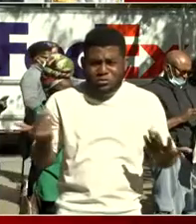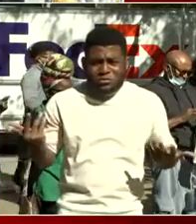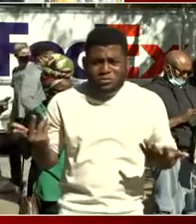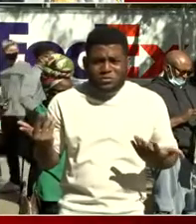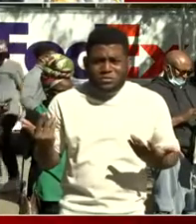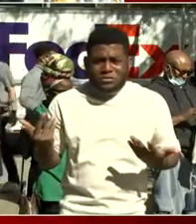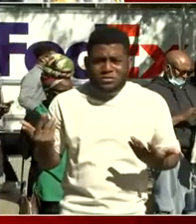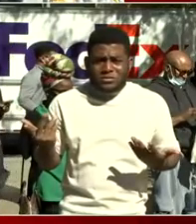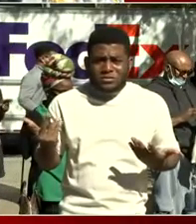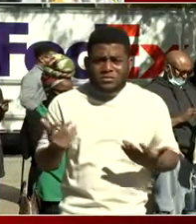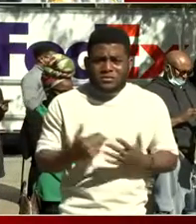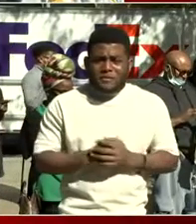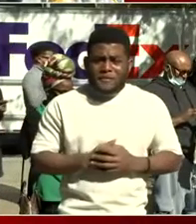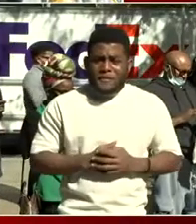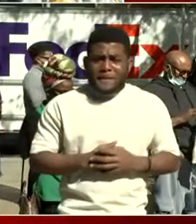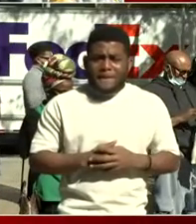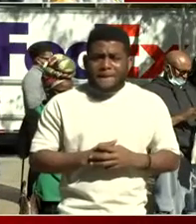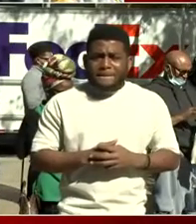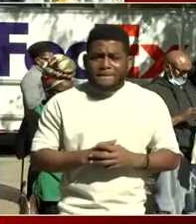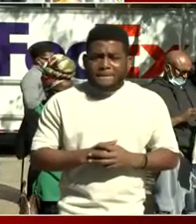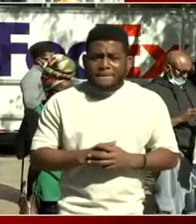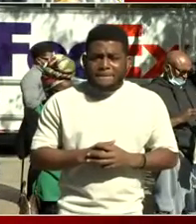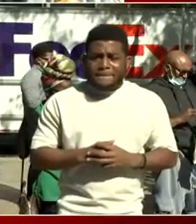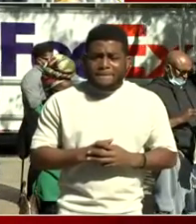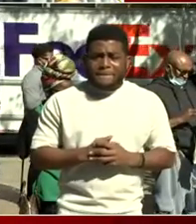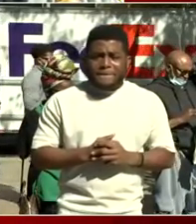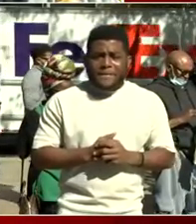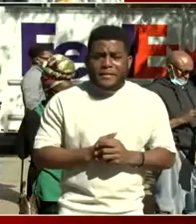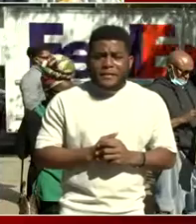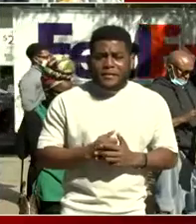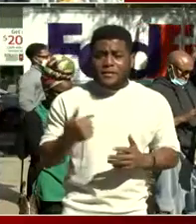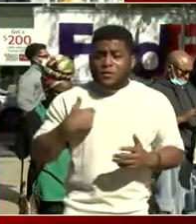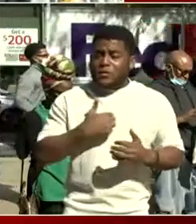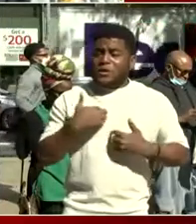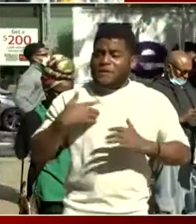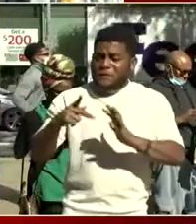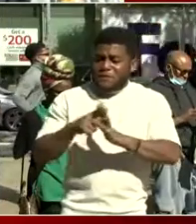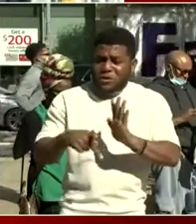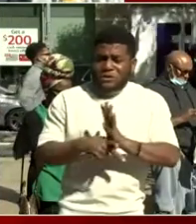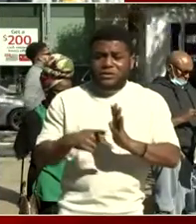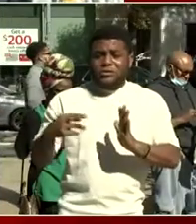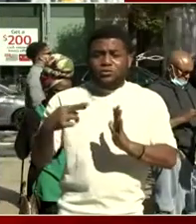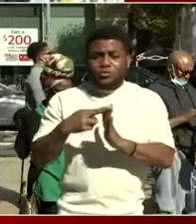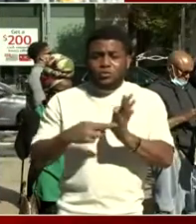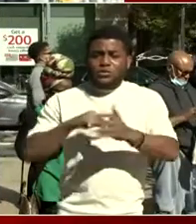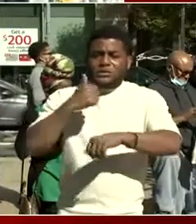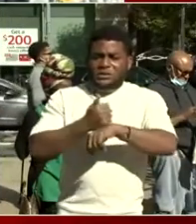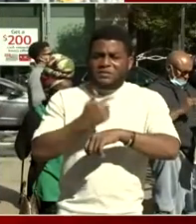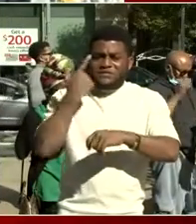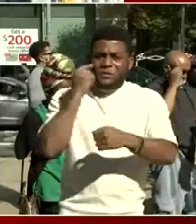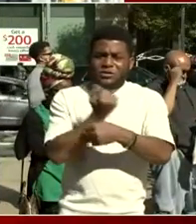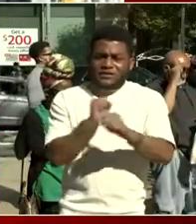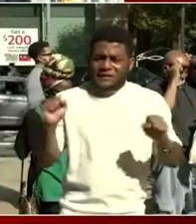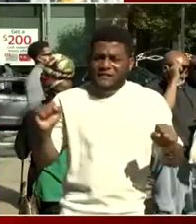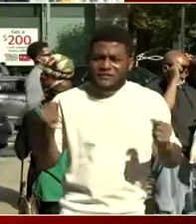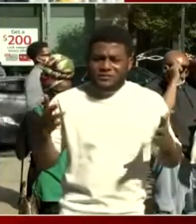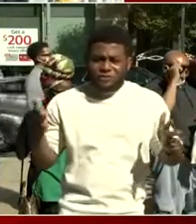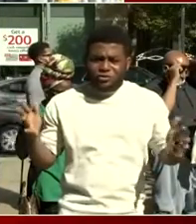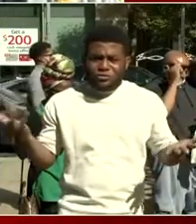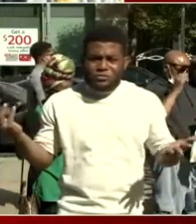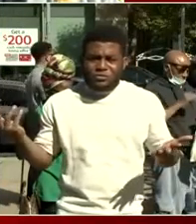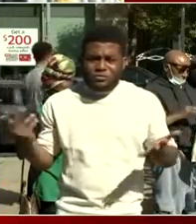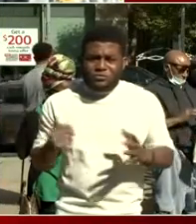in with protocols that have been proven to be effective. We also need to look back at our